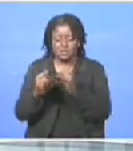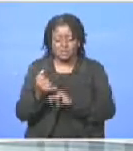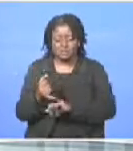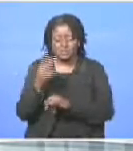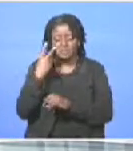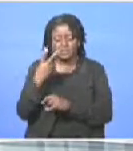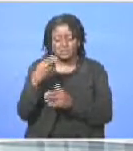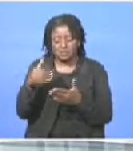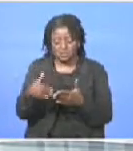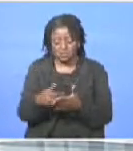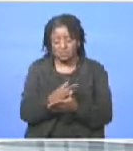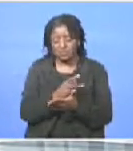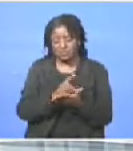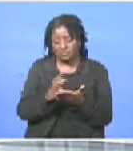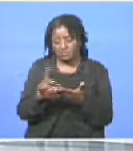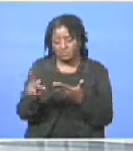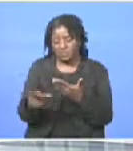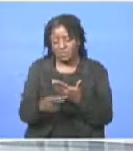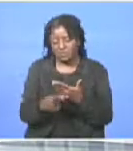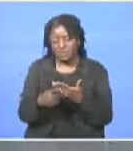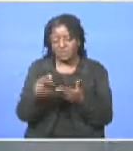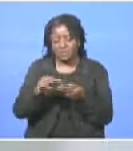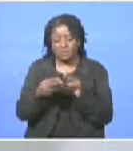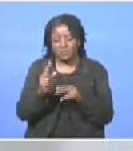boost to our number one industry.